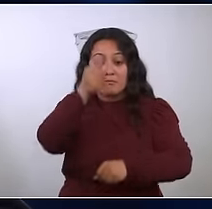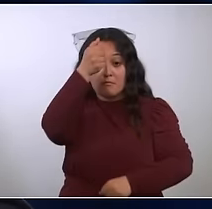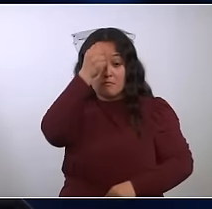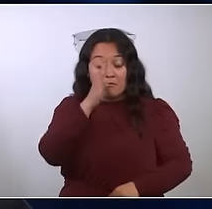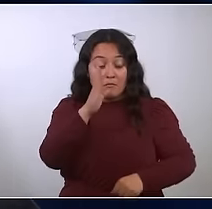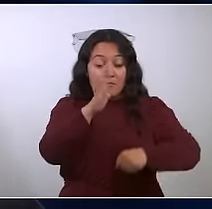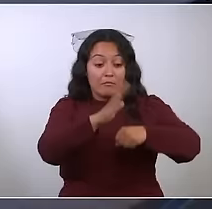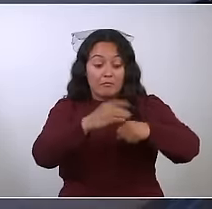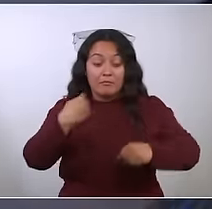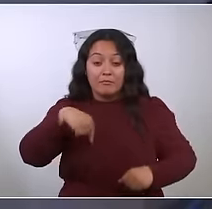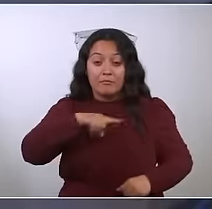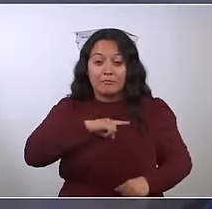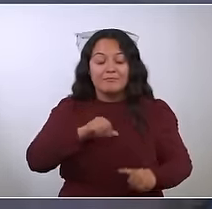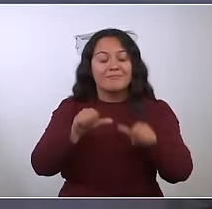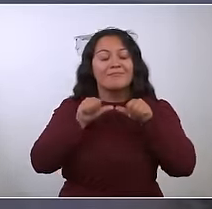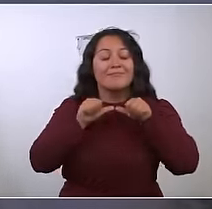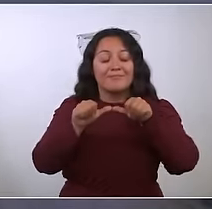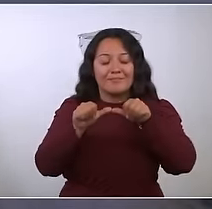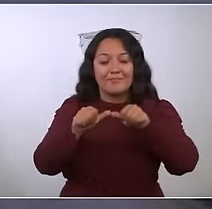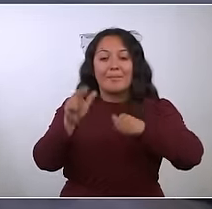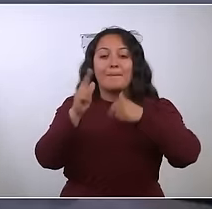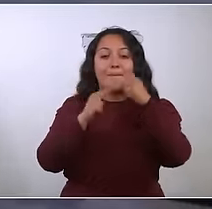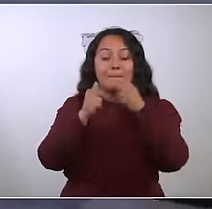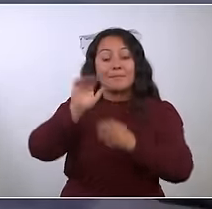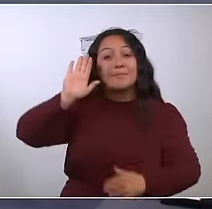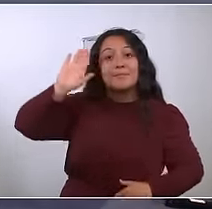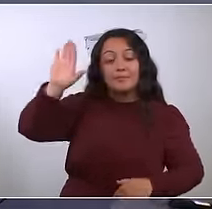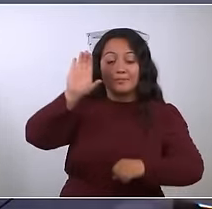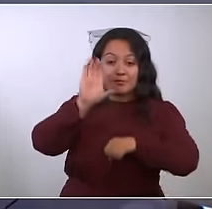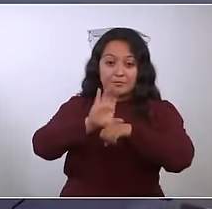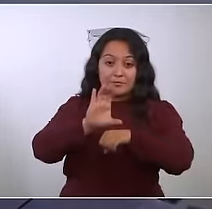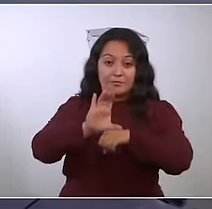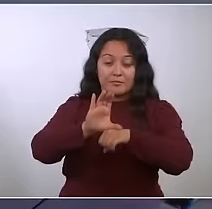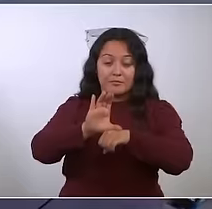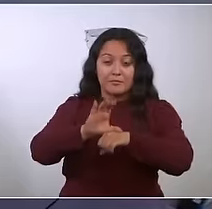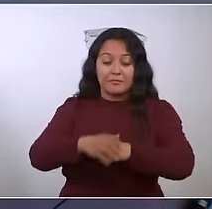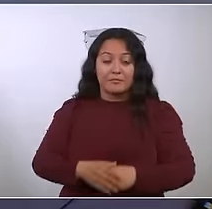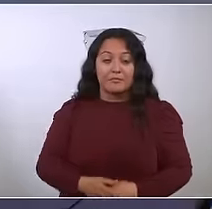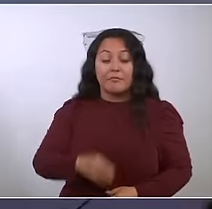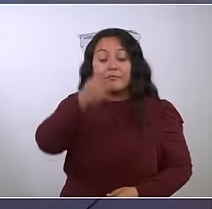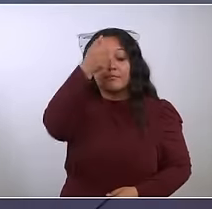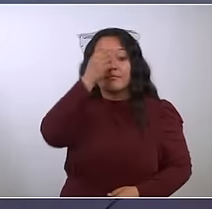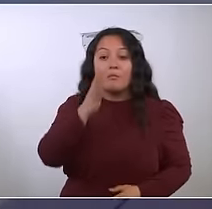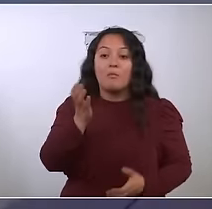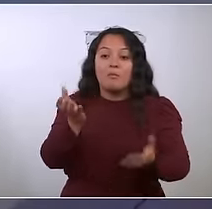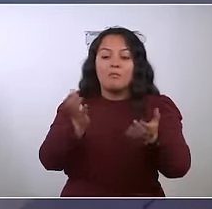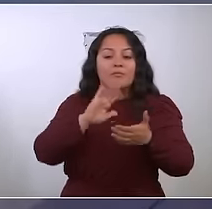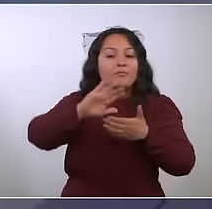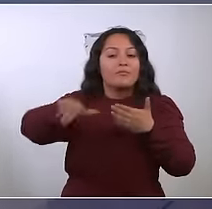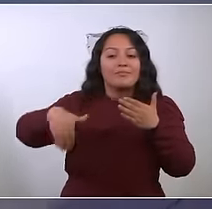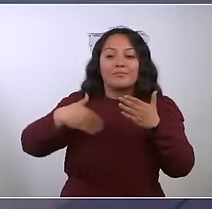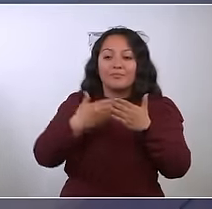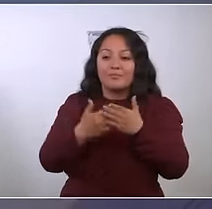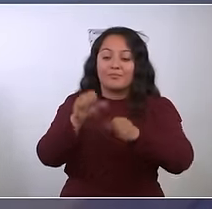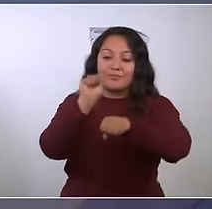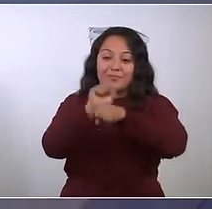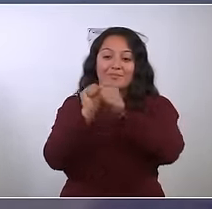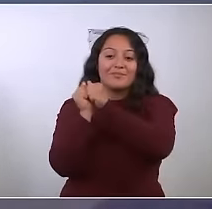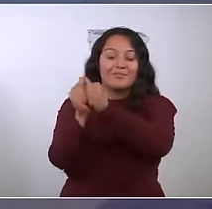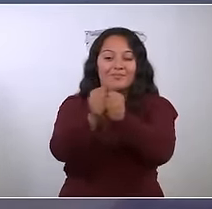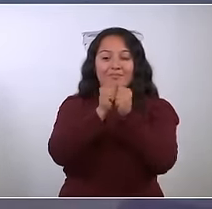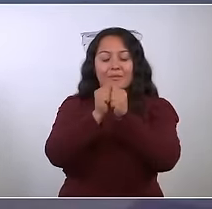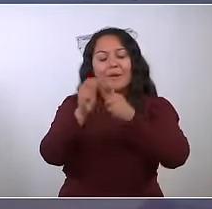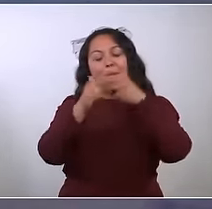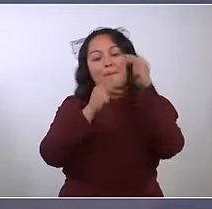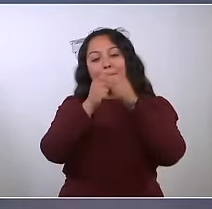to continue to build his church. Que Dios nos llama a continuar a edificar la iglesia. That God is gathering us to continue to work together to build